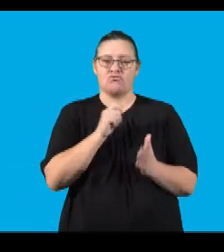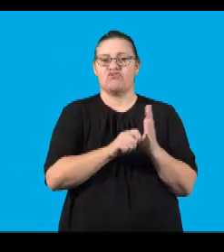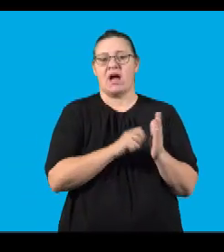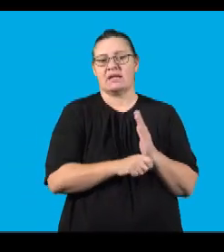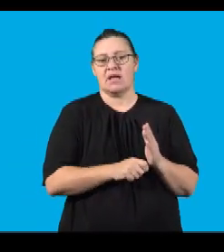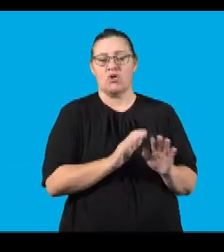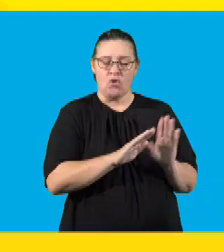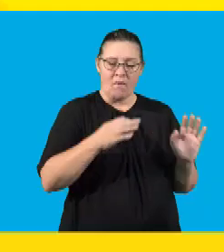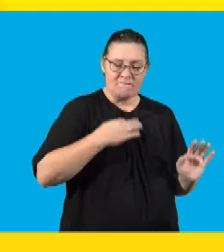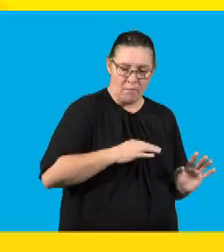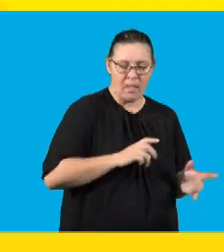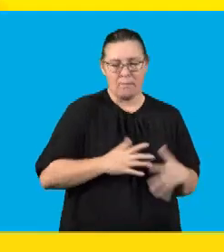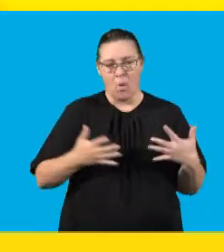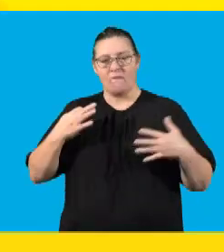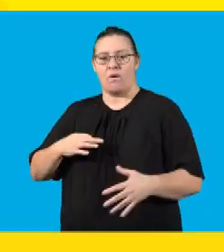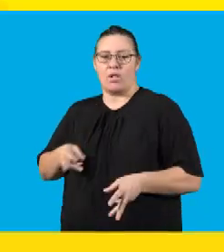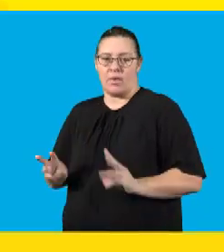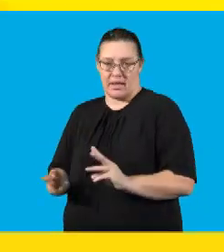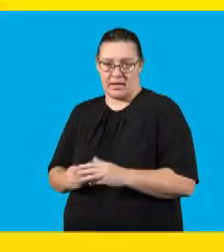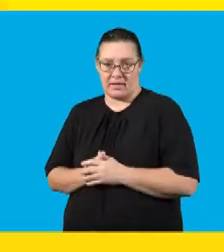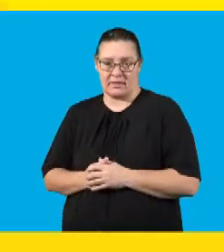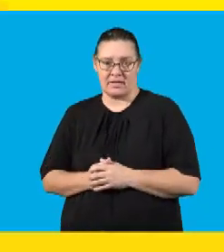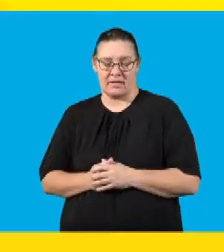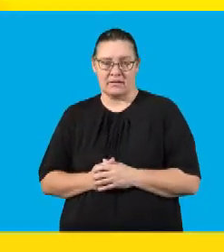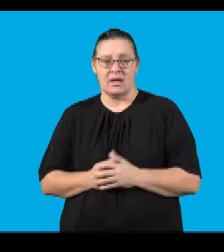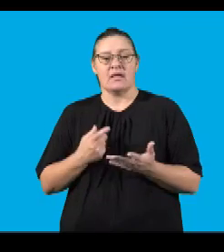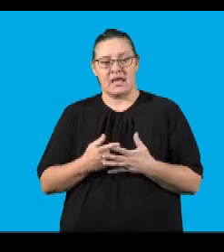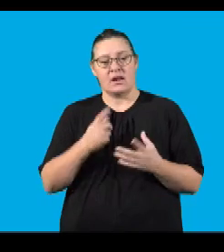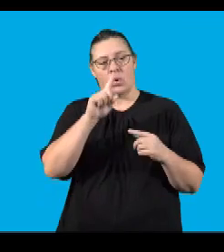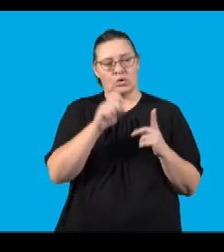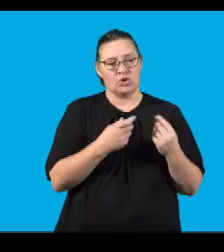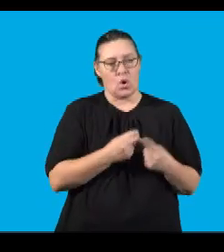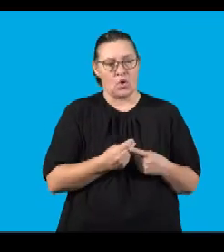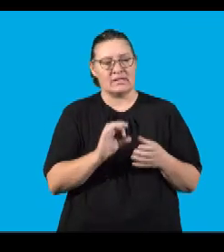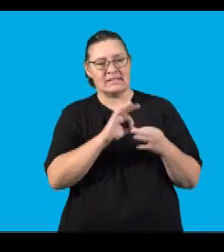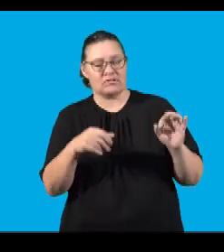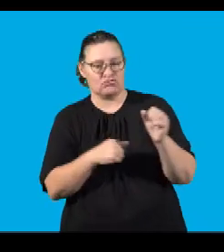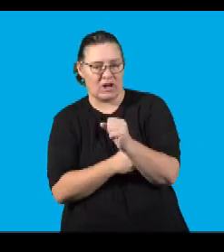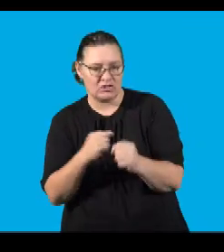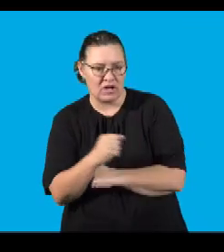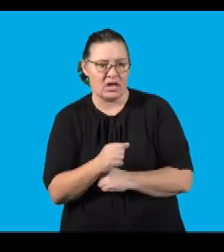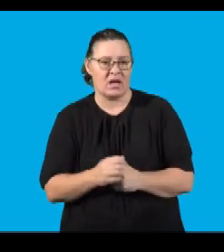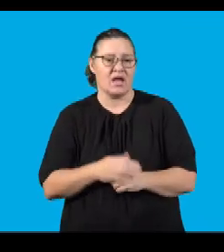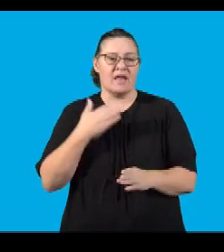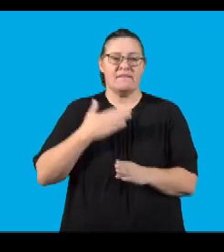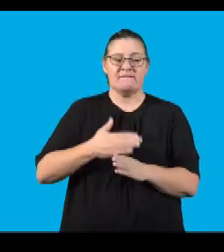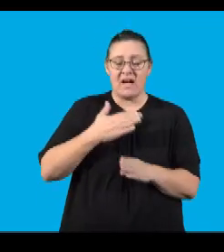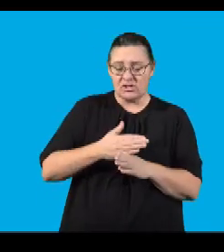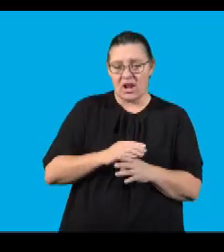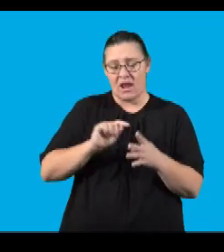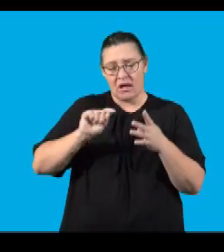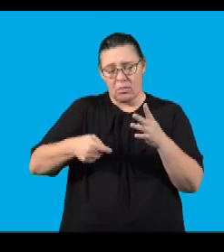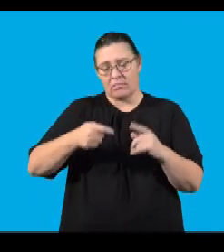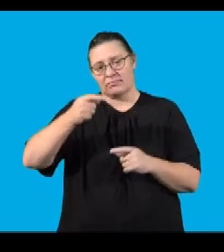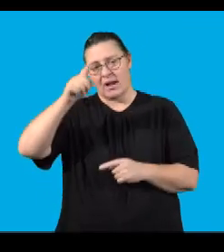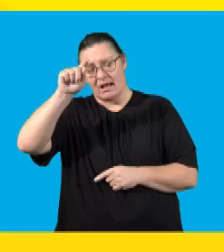an informal expression in a more formal way. Then there will be questions on sentence structure, the function of punctuation,